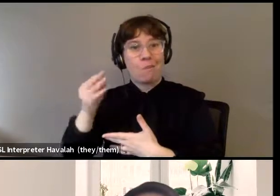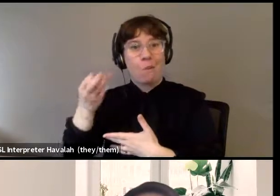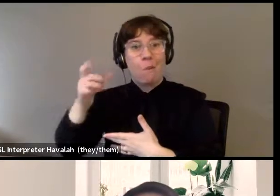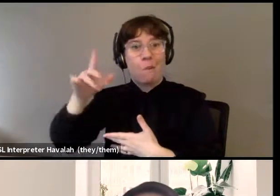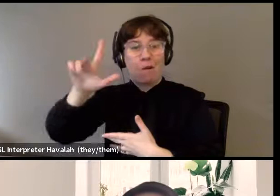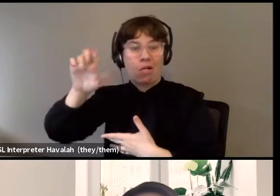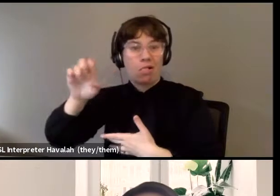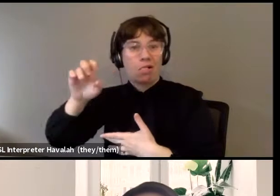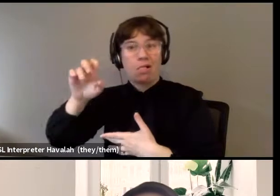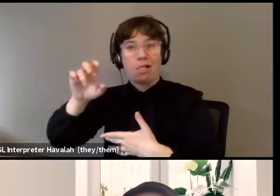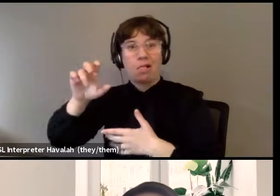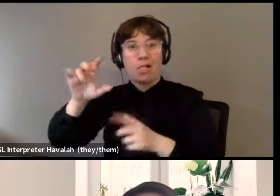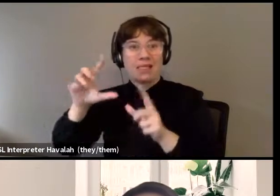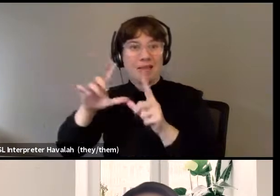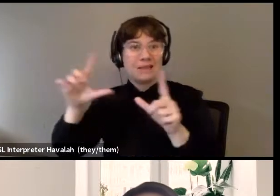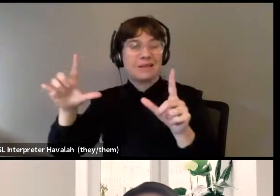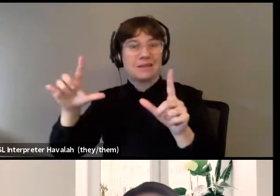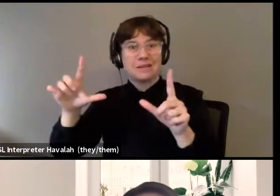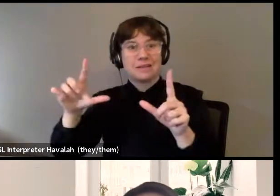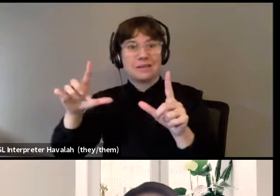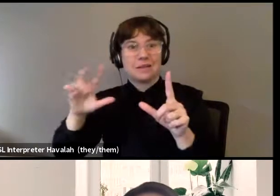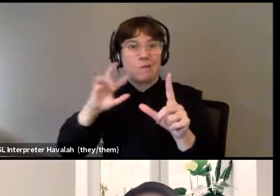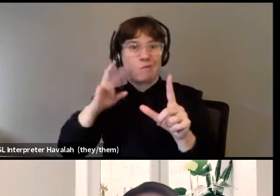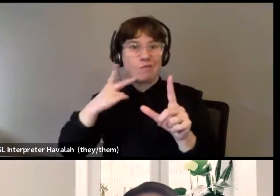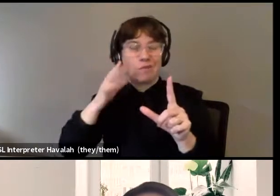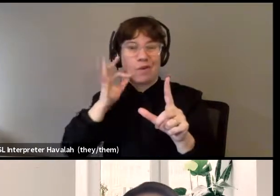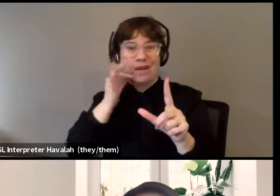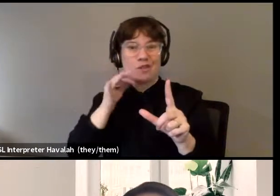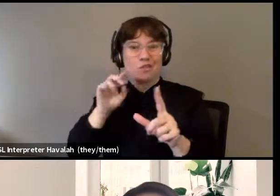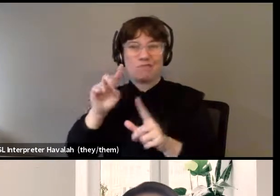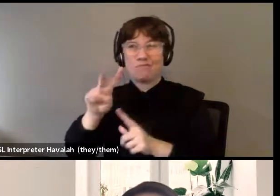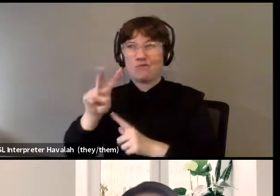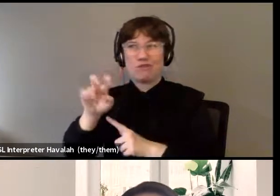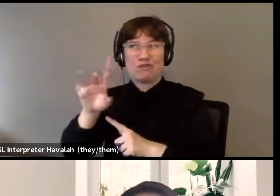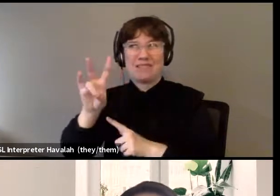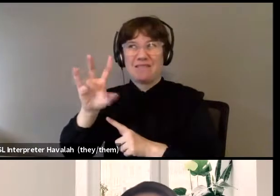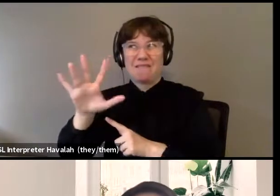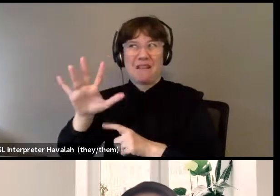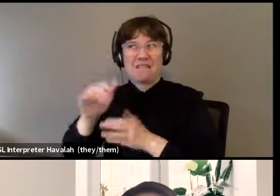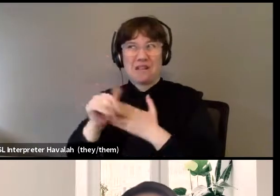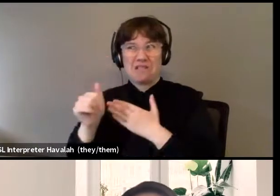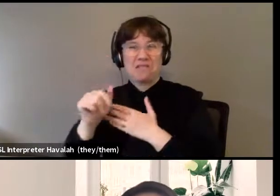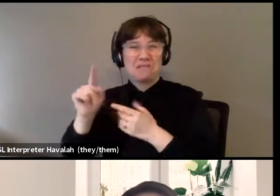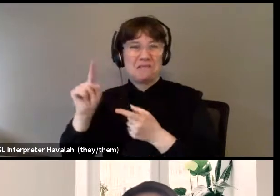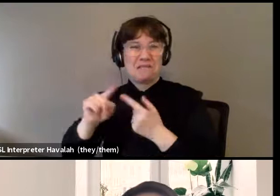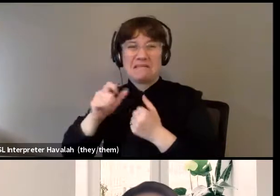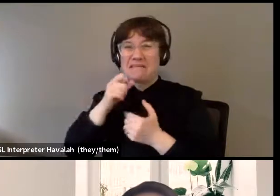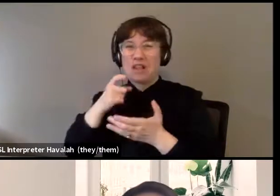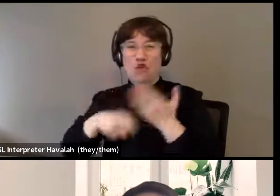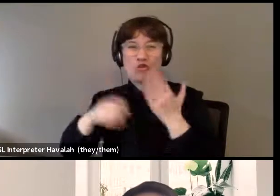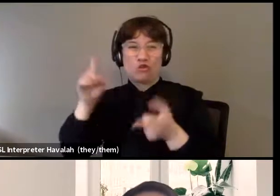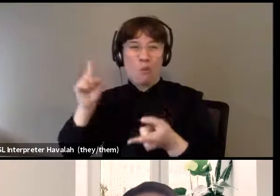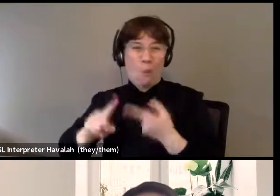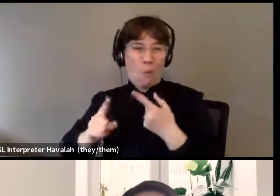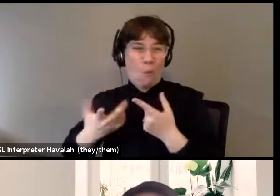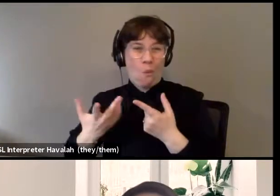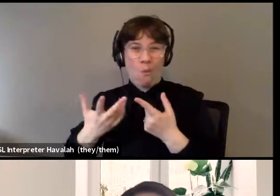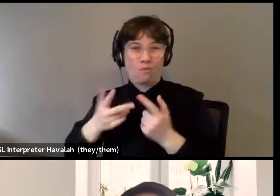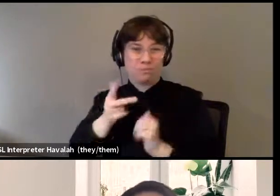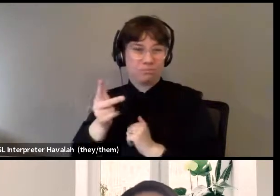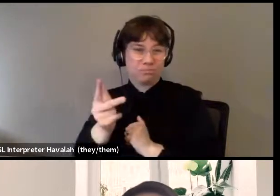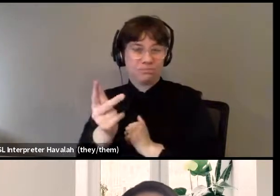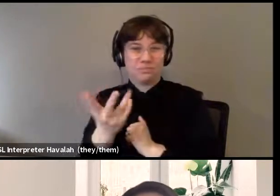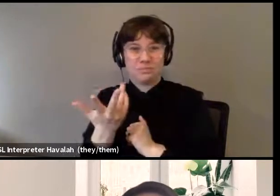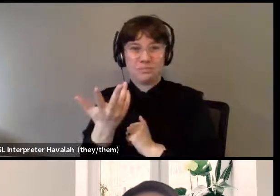2 years. It costs like $150 or $175. So it's a really low barrier to entry to start even just like